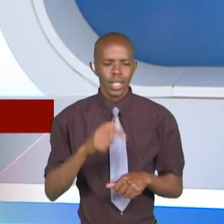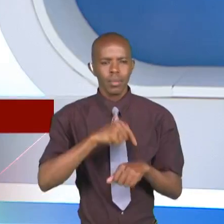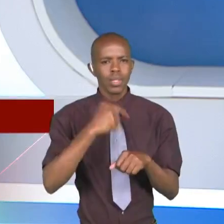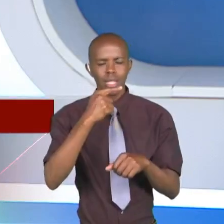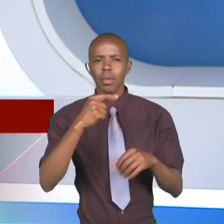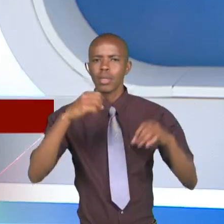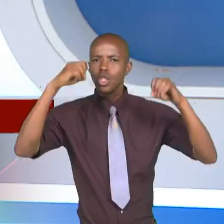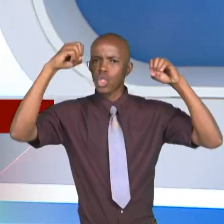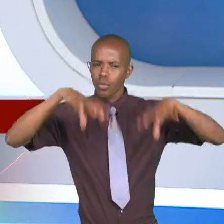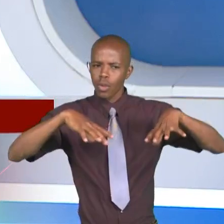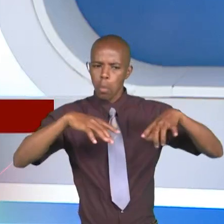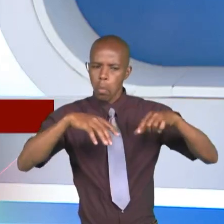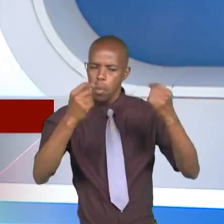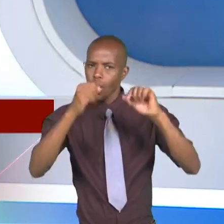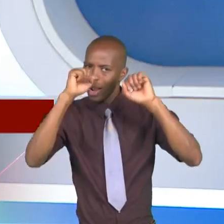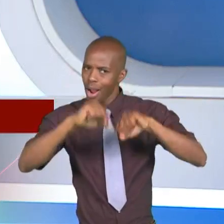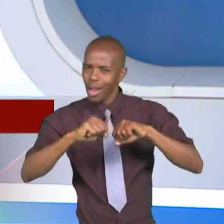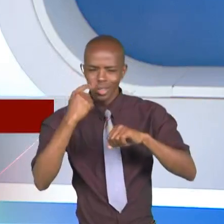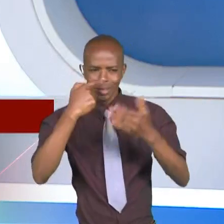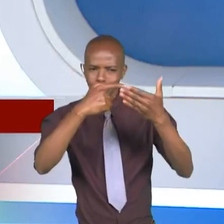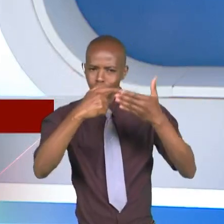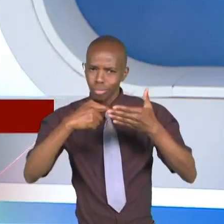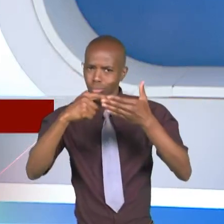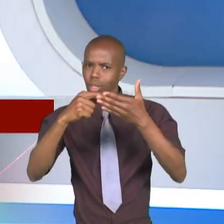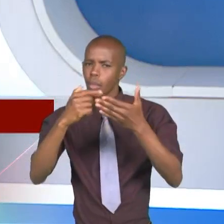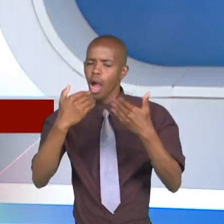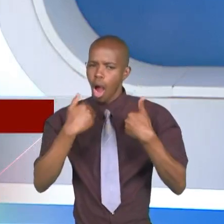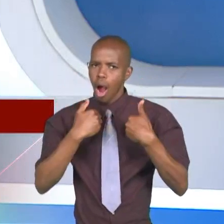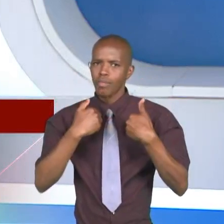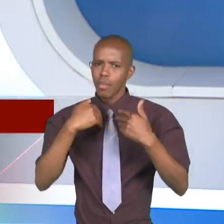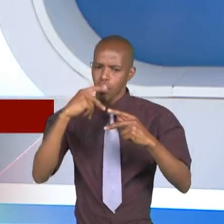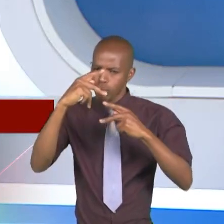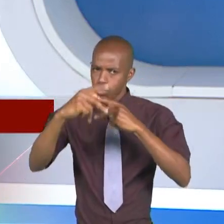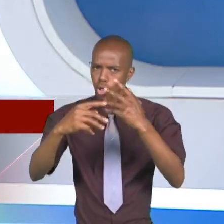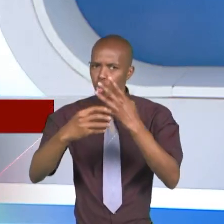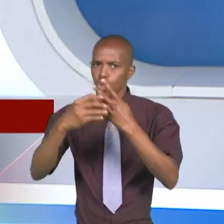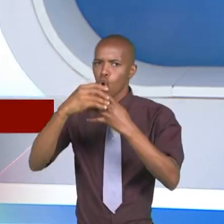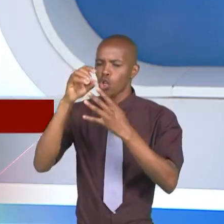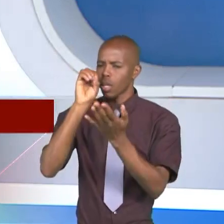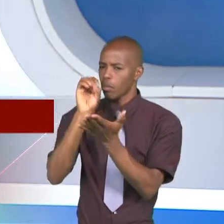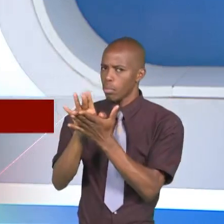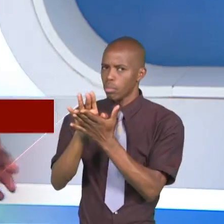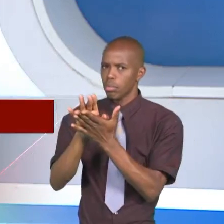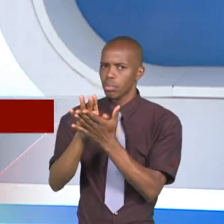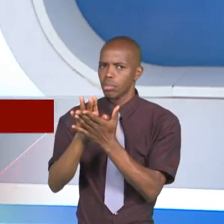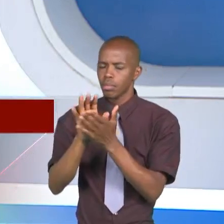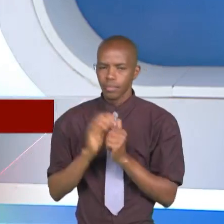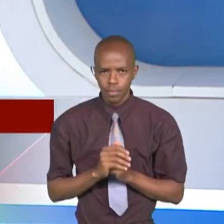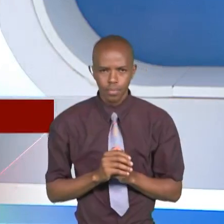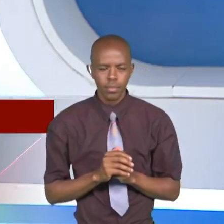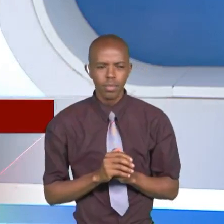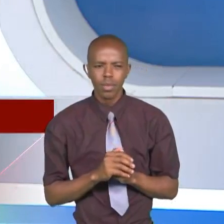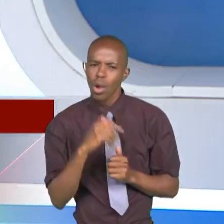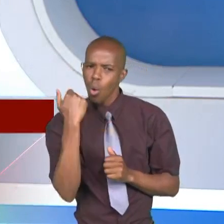is under threat, and we see these conversations come up when we have such proceedings like what we have with Sonko's impeachment motion, but who is